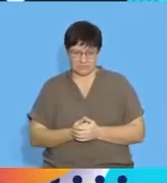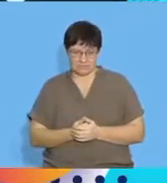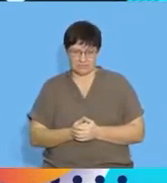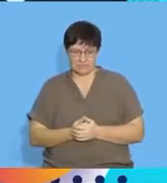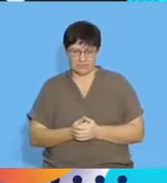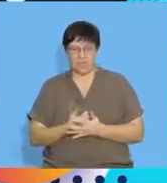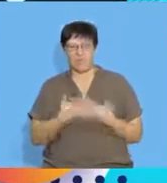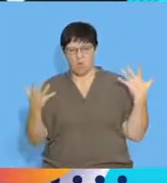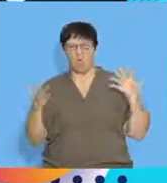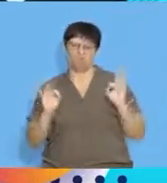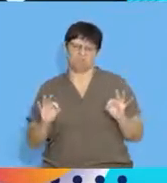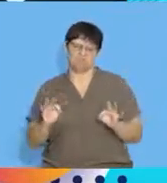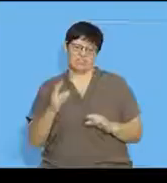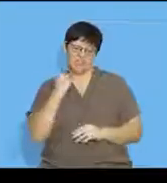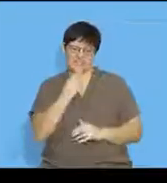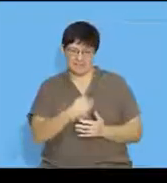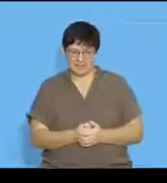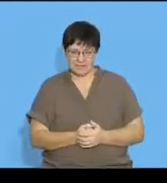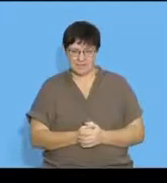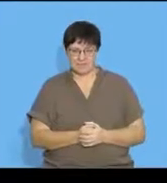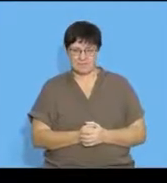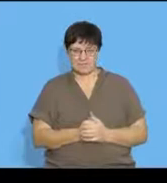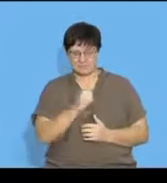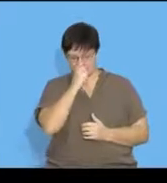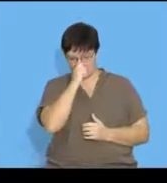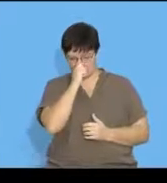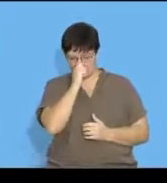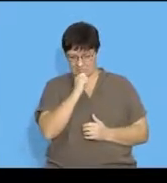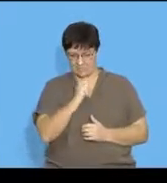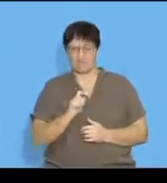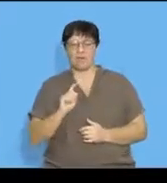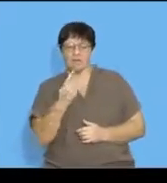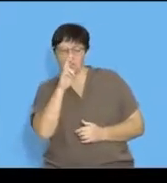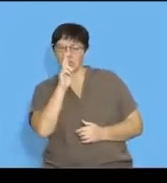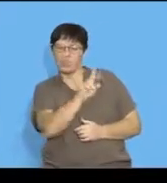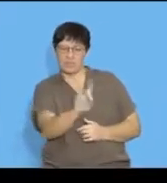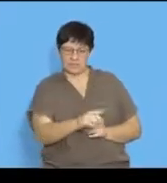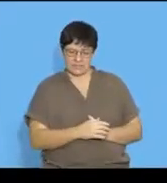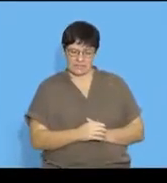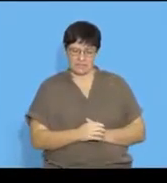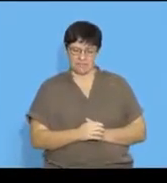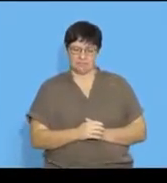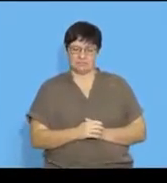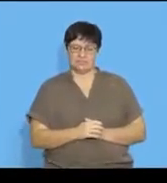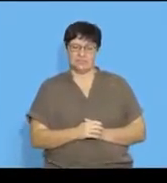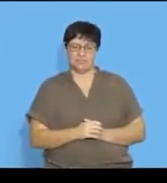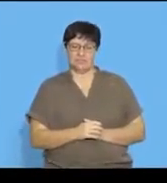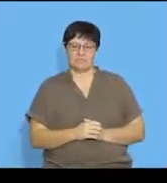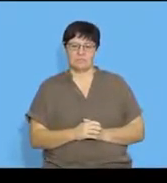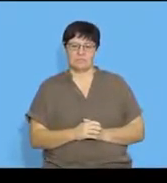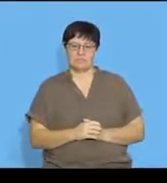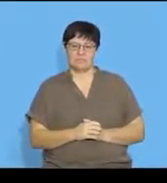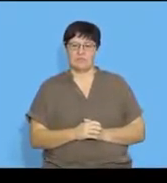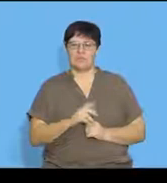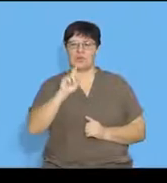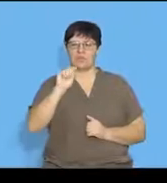far more convenient. Okay, the first one we're going to look at, is called,